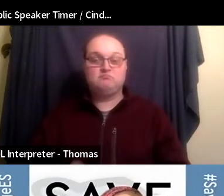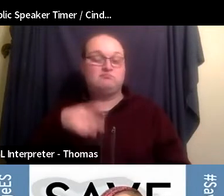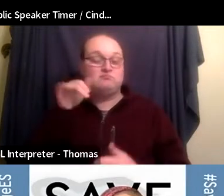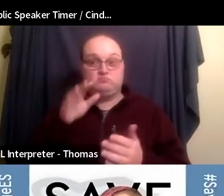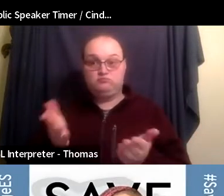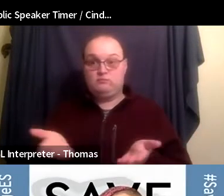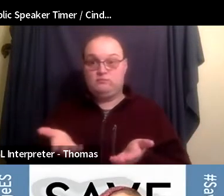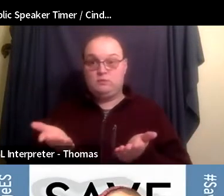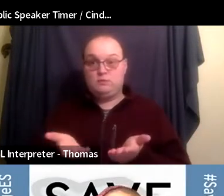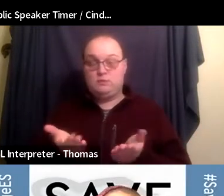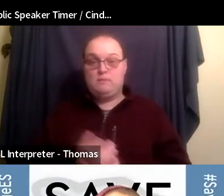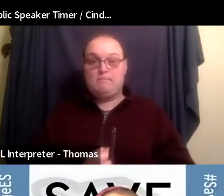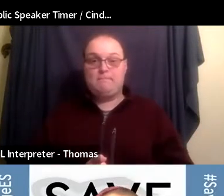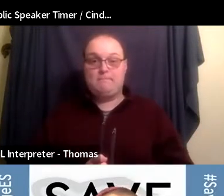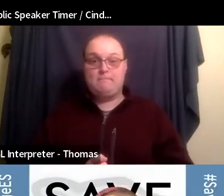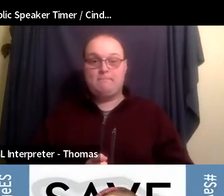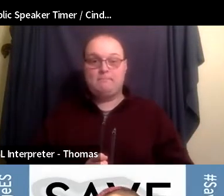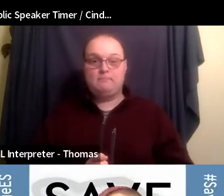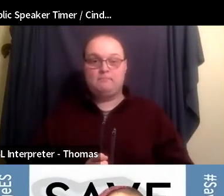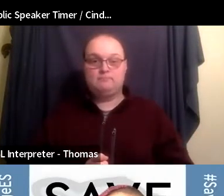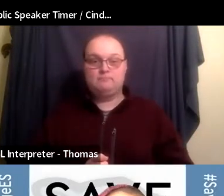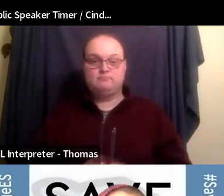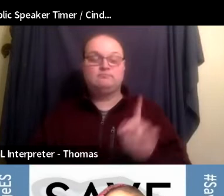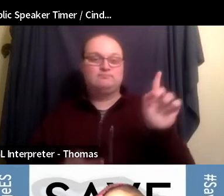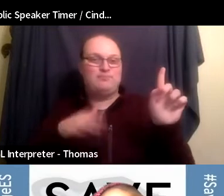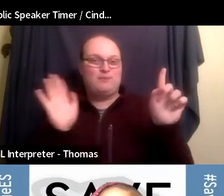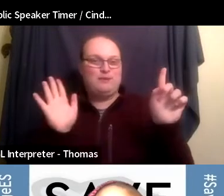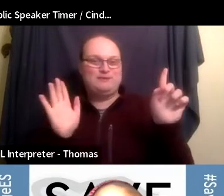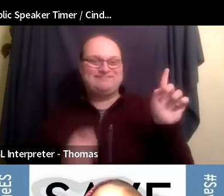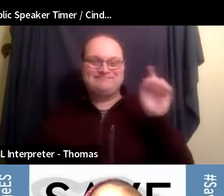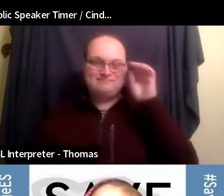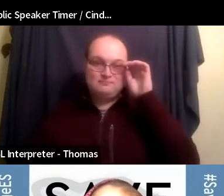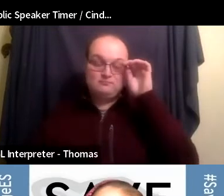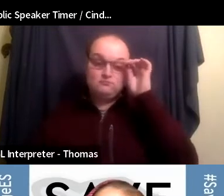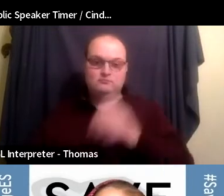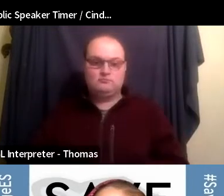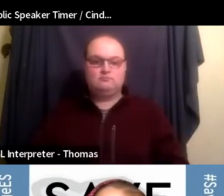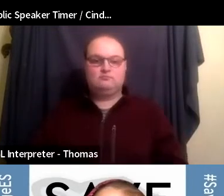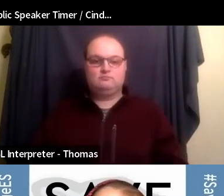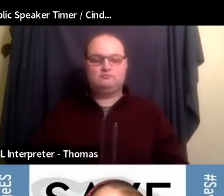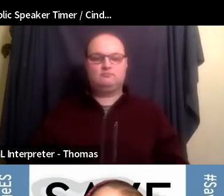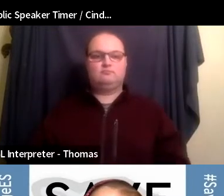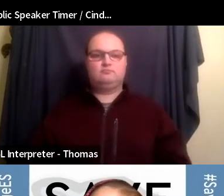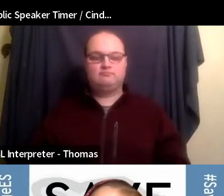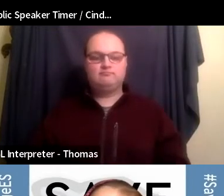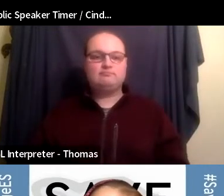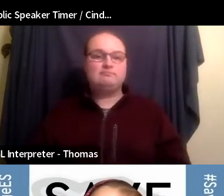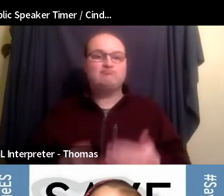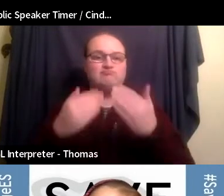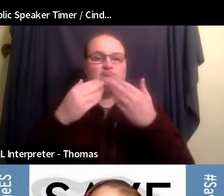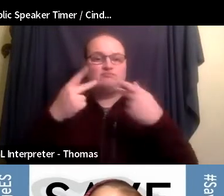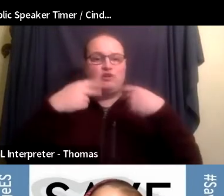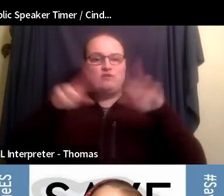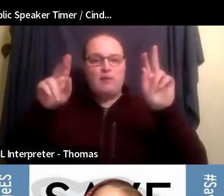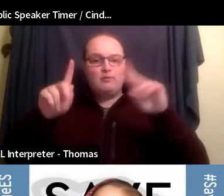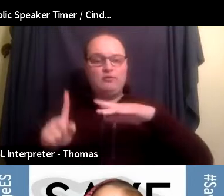the? I'm here. Okay, thank you. Thank you for the opportunity to speak at today's hearing on the